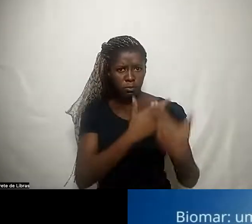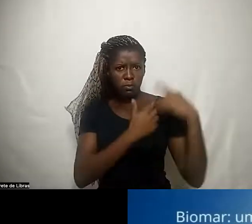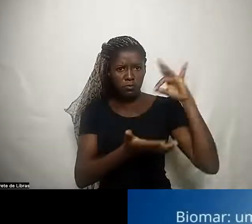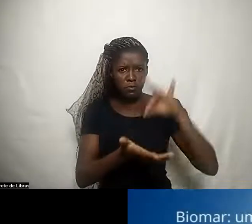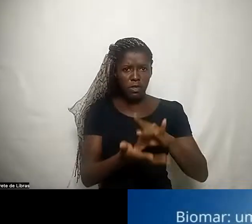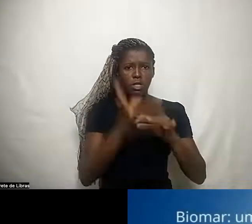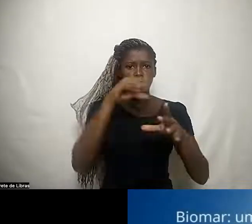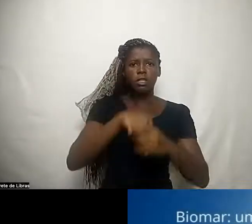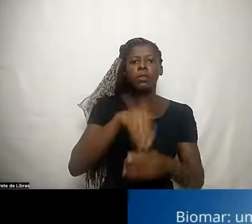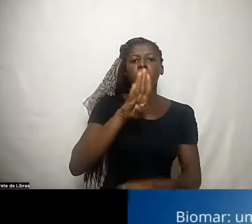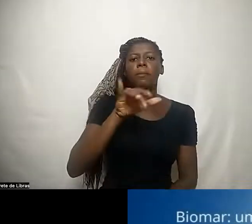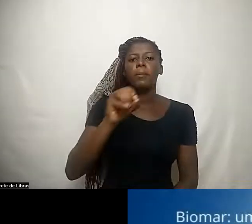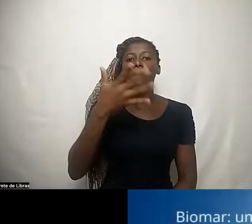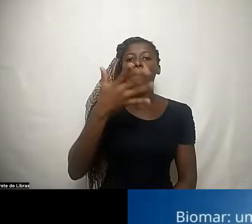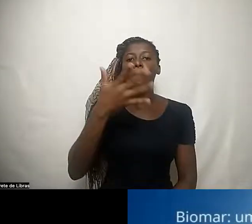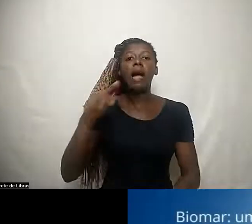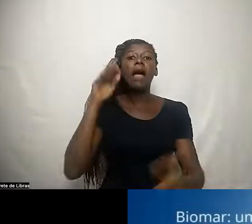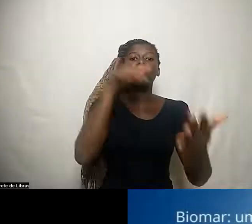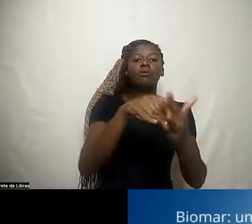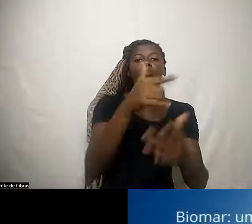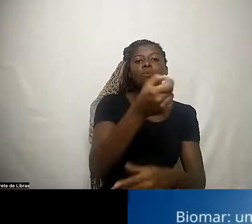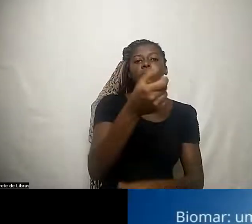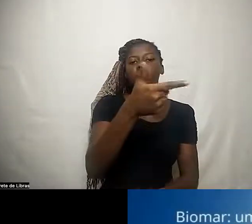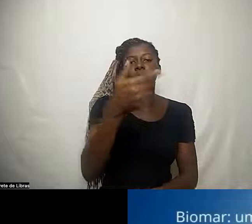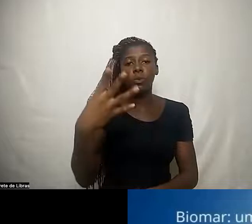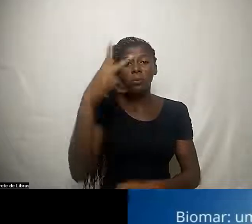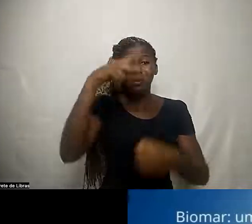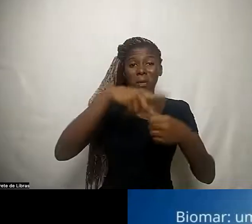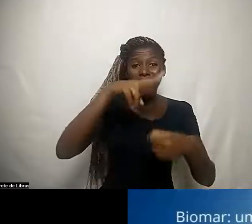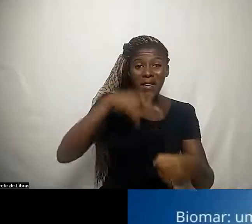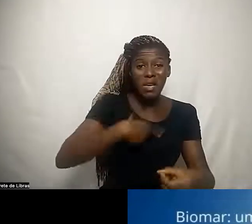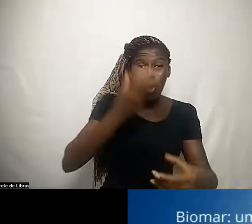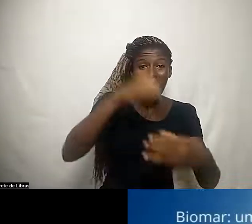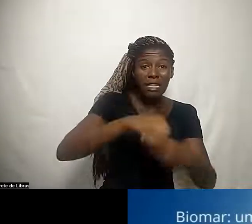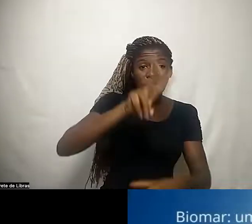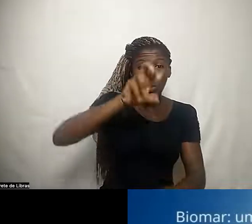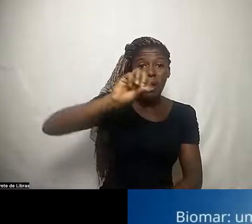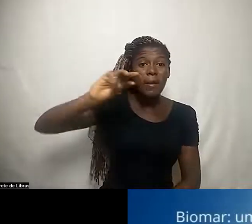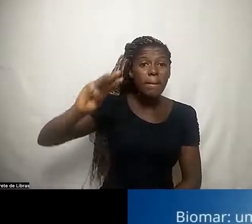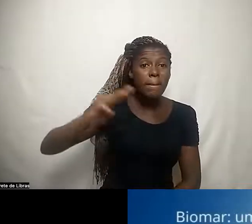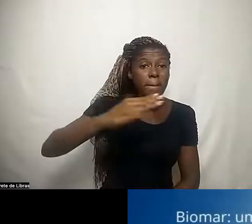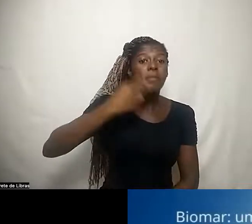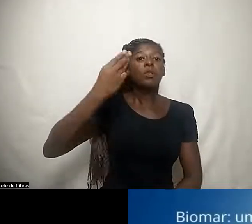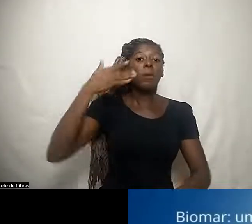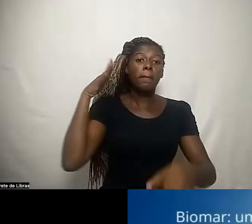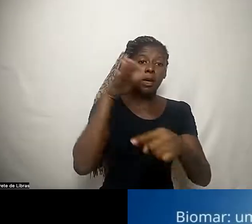So we have a commitment with Biomar. Until 2024, we will invest 50